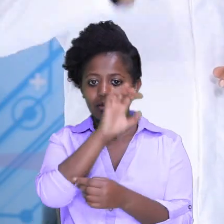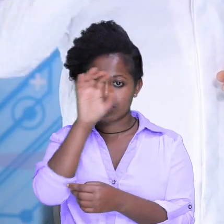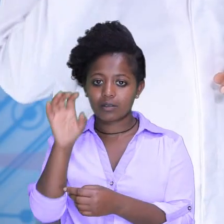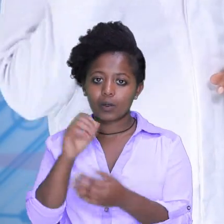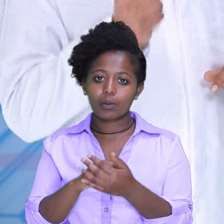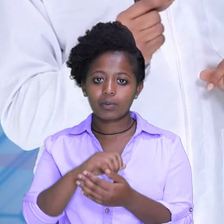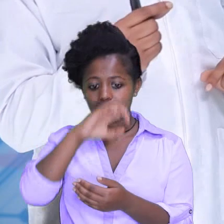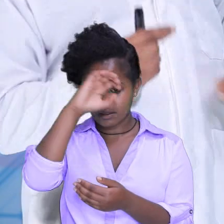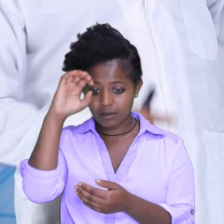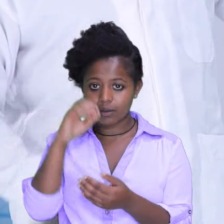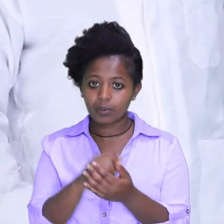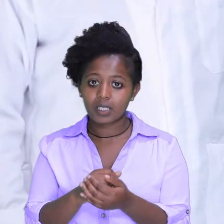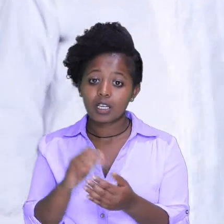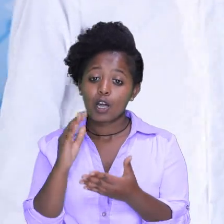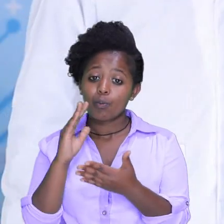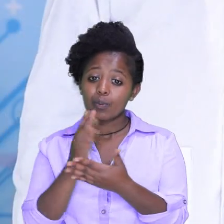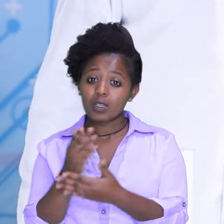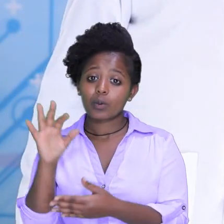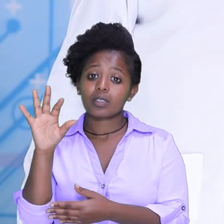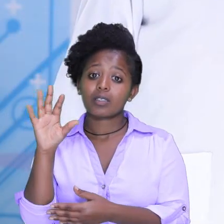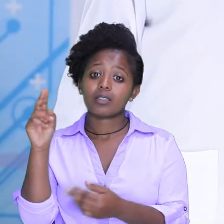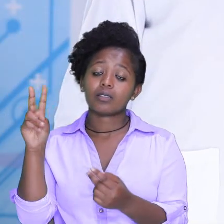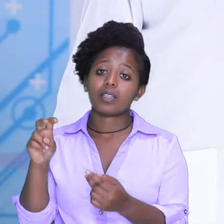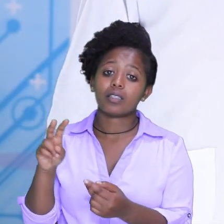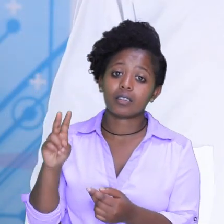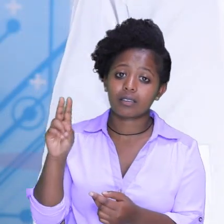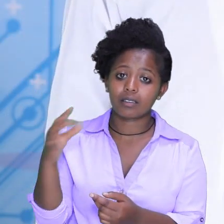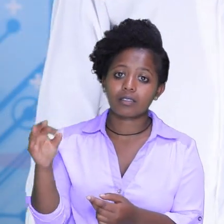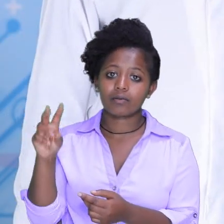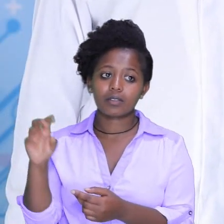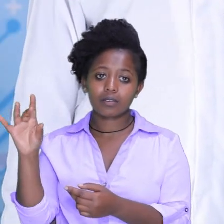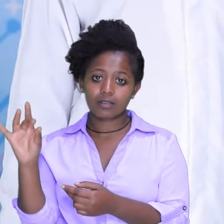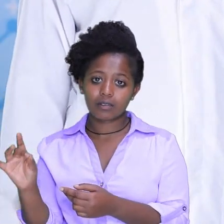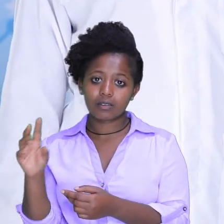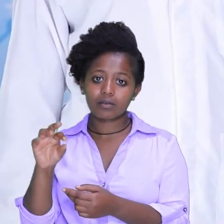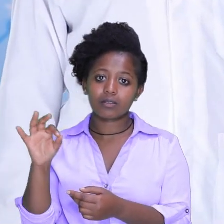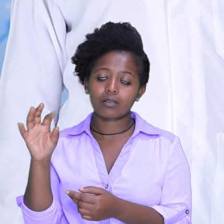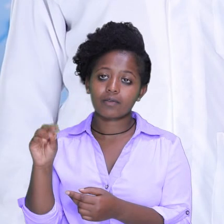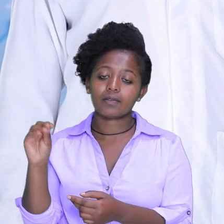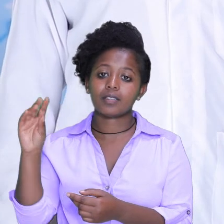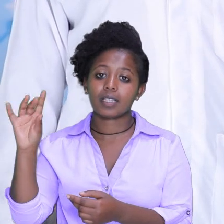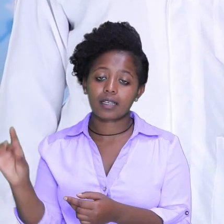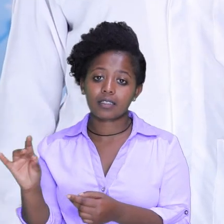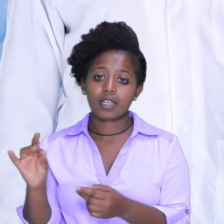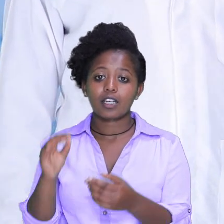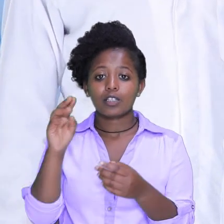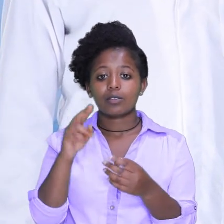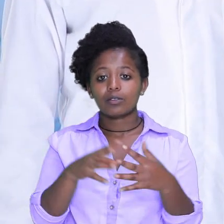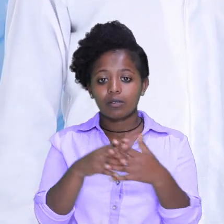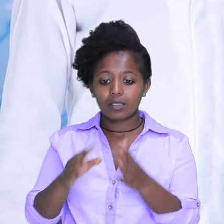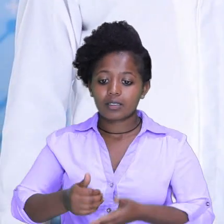To achieve this aim, between 1929 up to 1952, USA